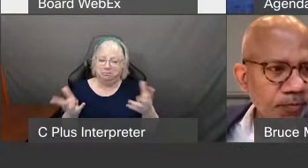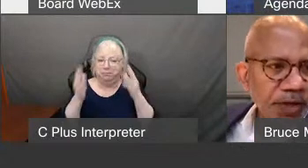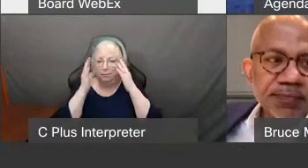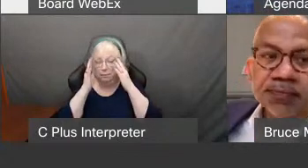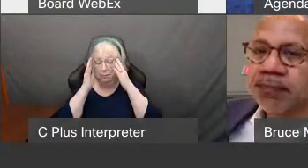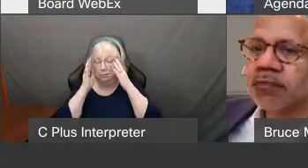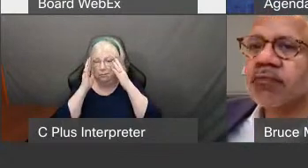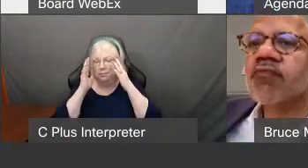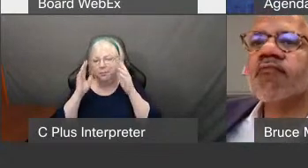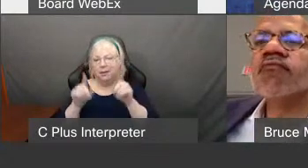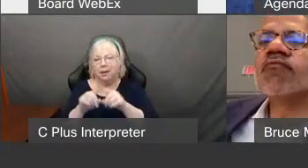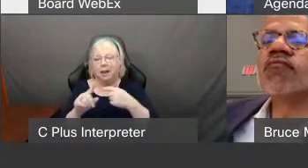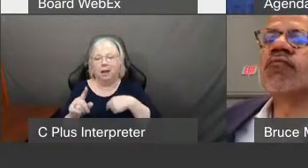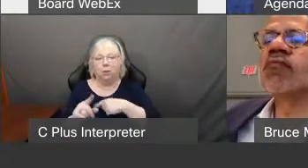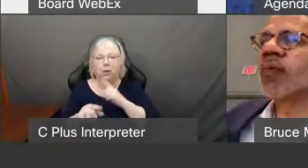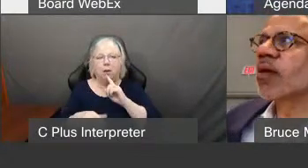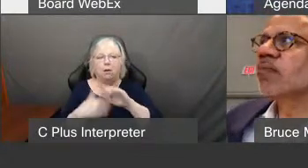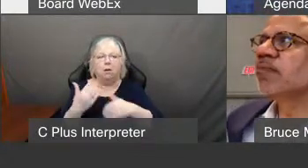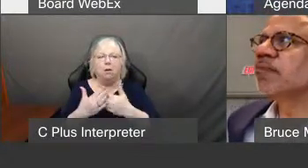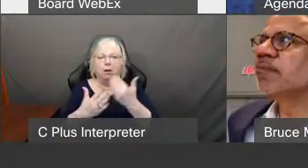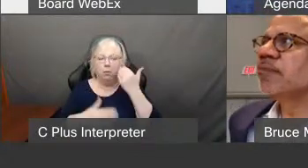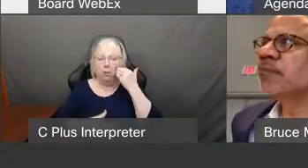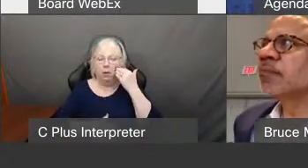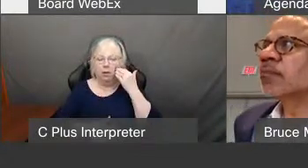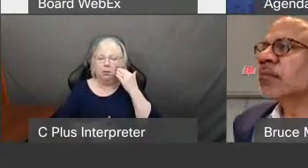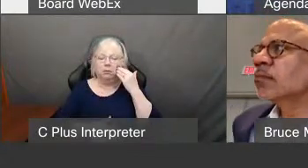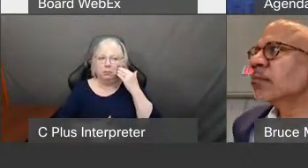As we all are aware,